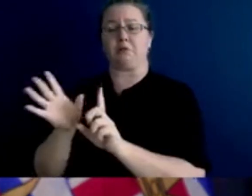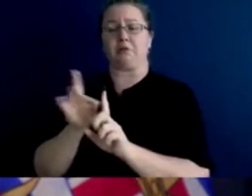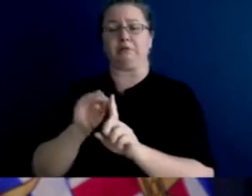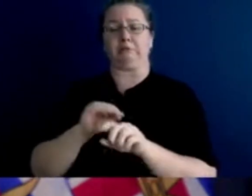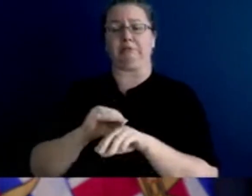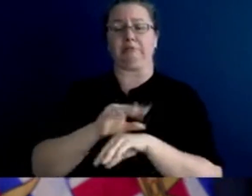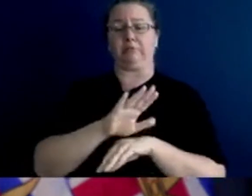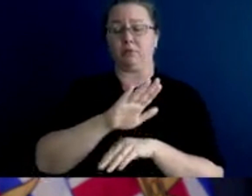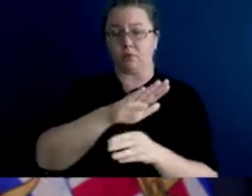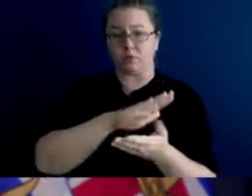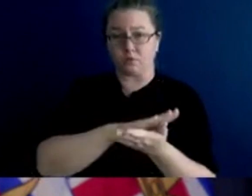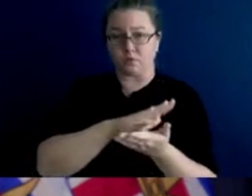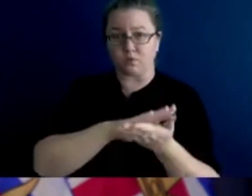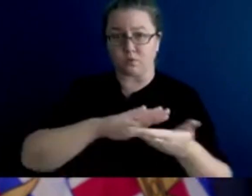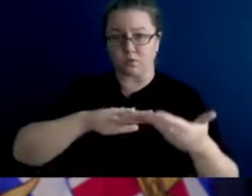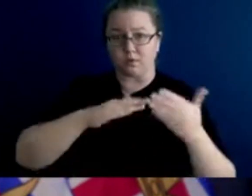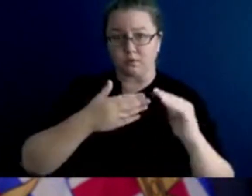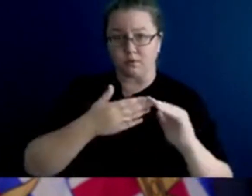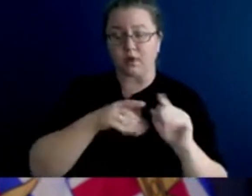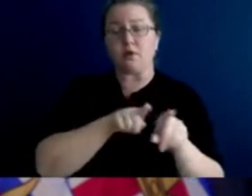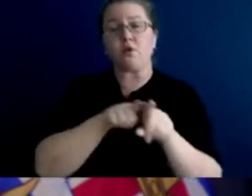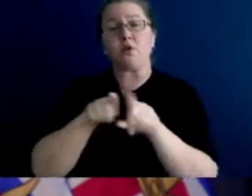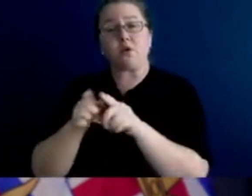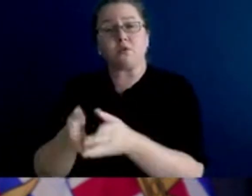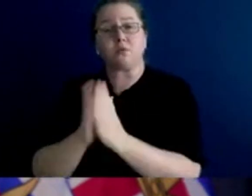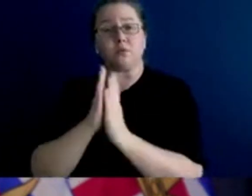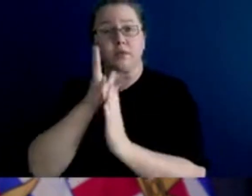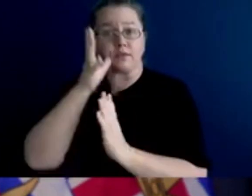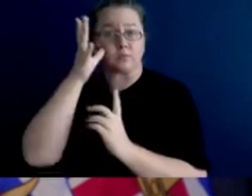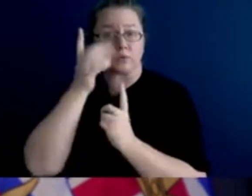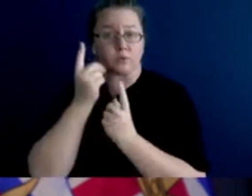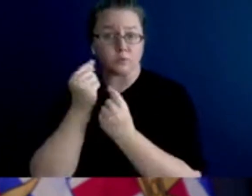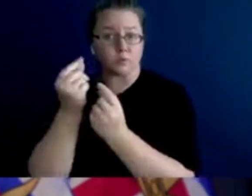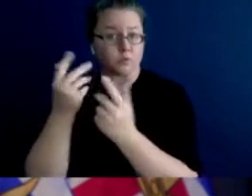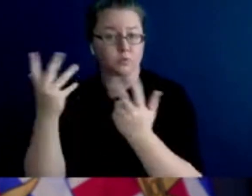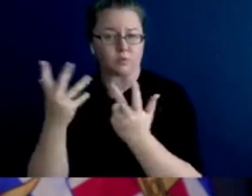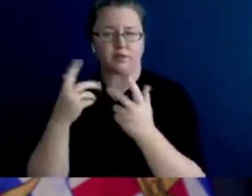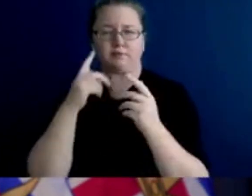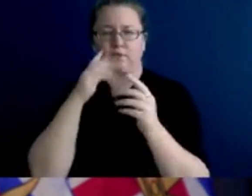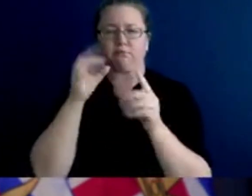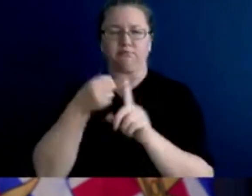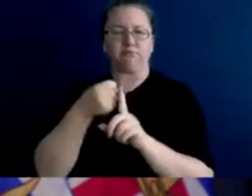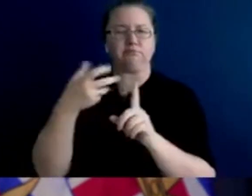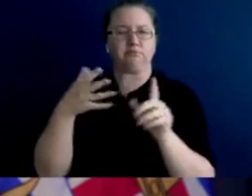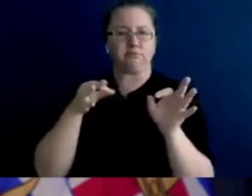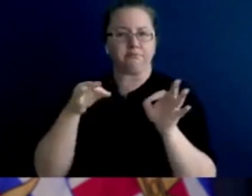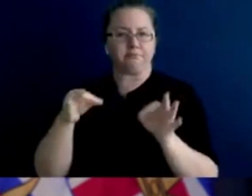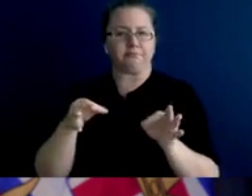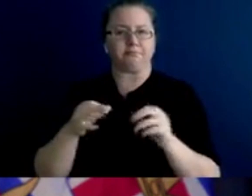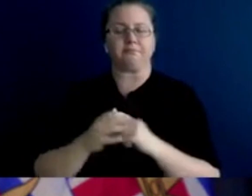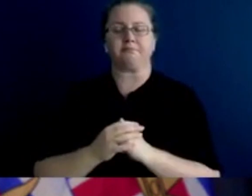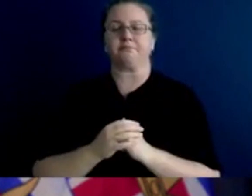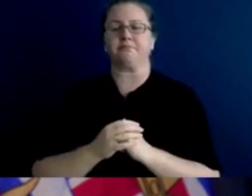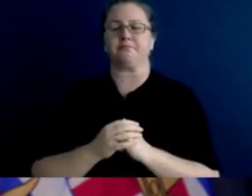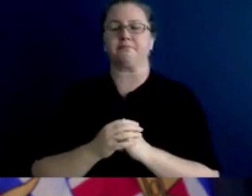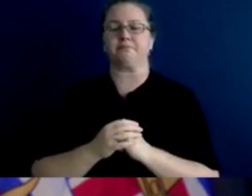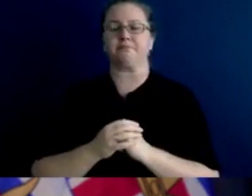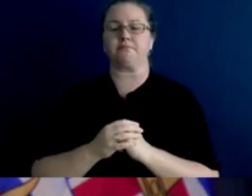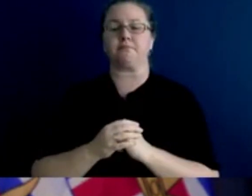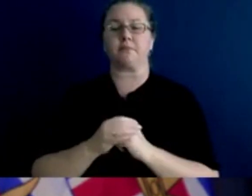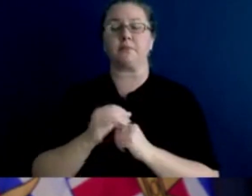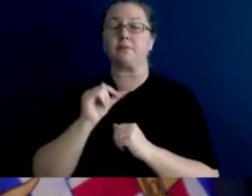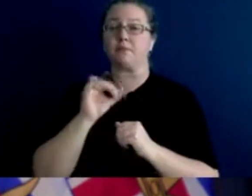each of the health authority websites and on the BC CDC website. We also are reporting, as you know,